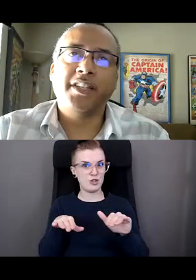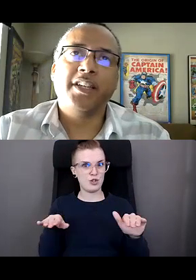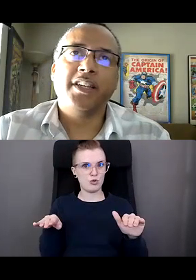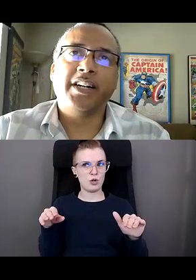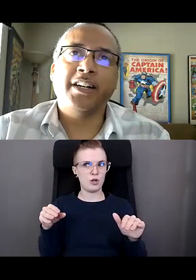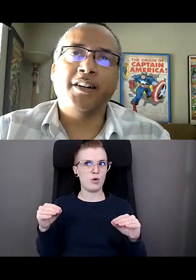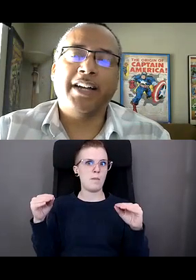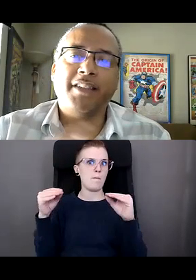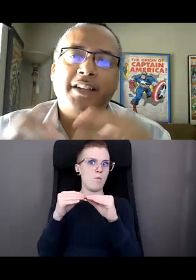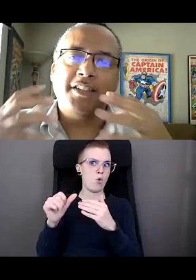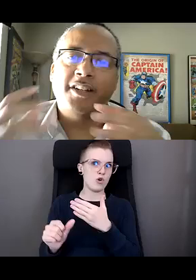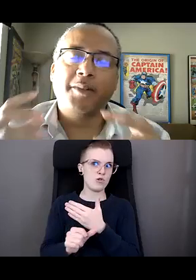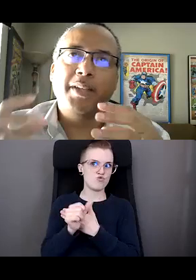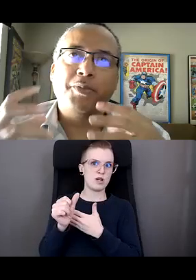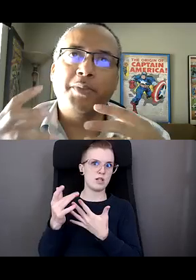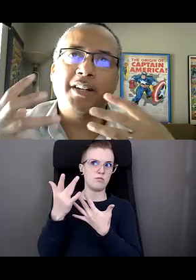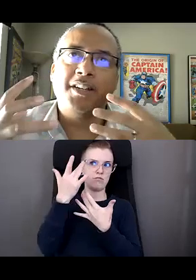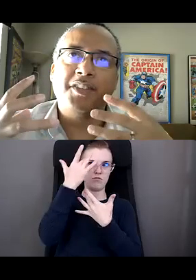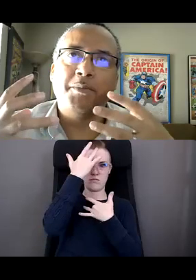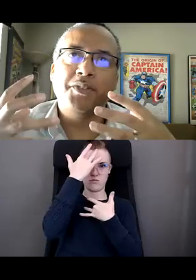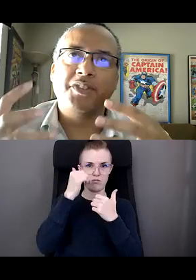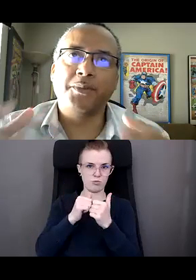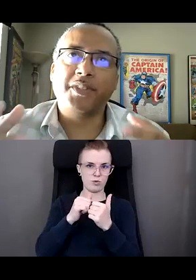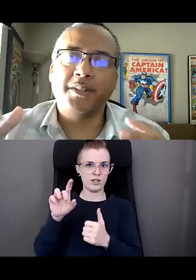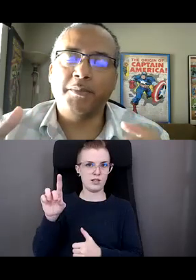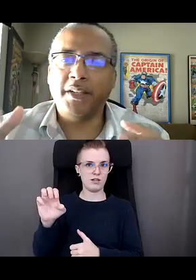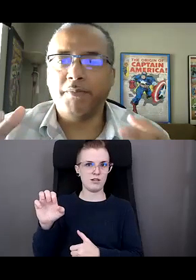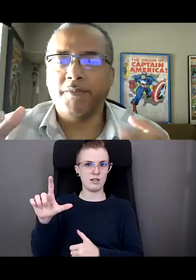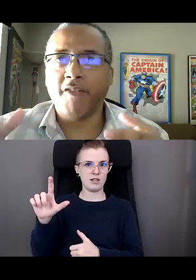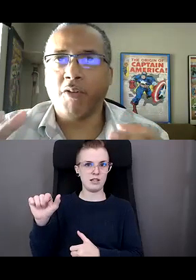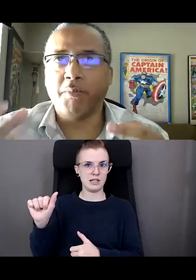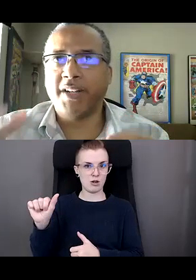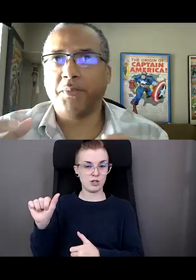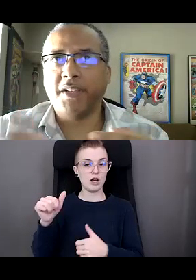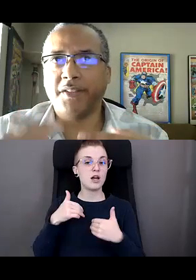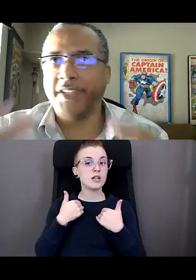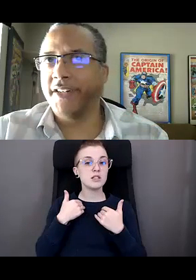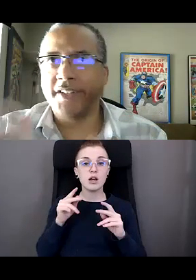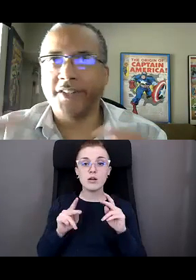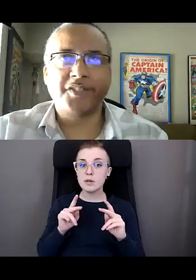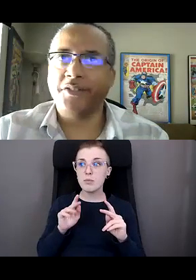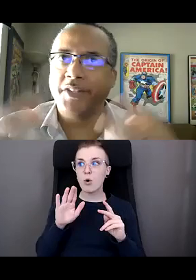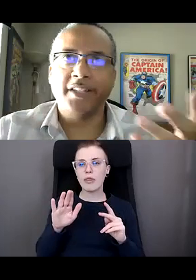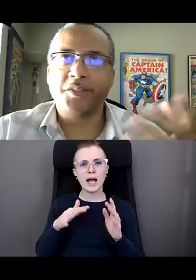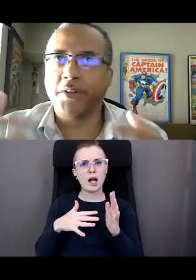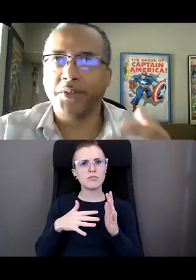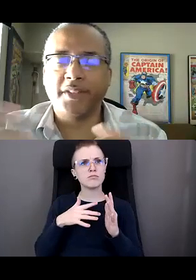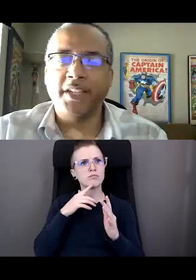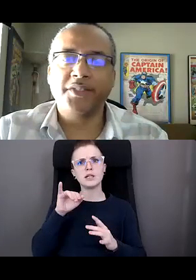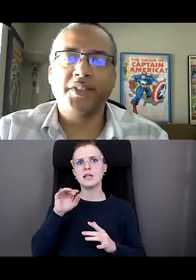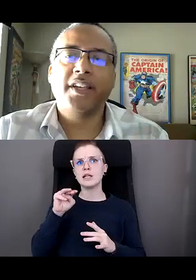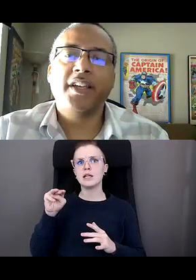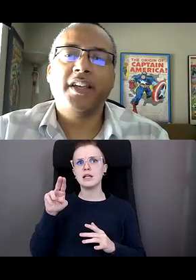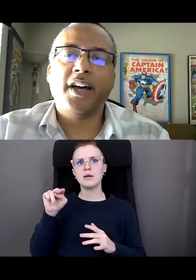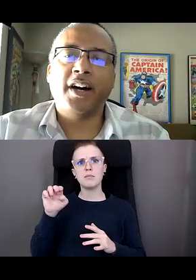variant. Younger people, because their immune systems tend to be very robust because they're young, they're going to school, they're getting exposed to